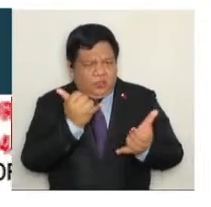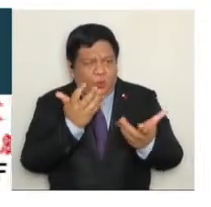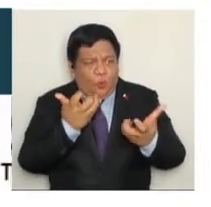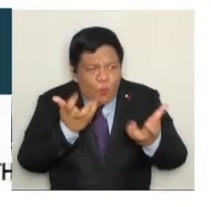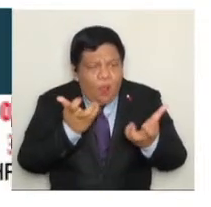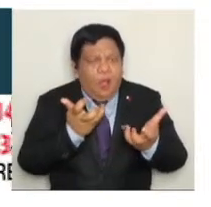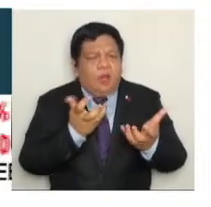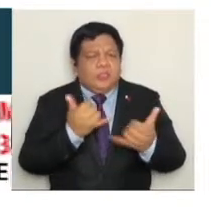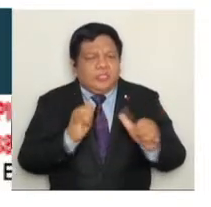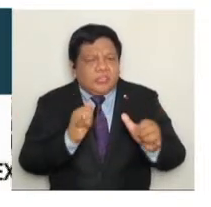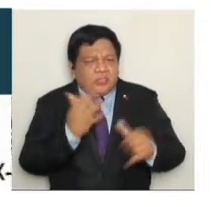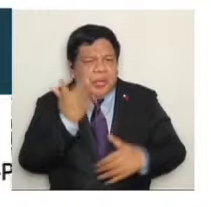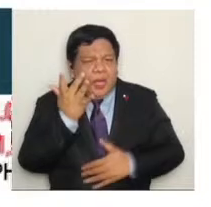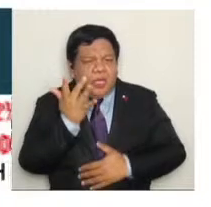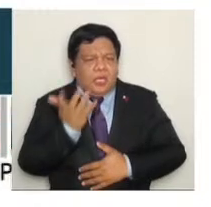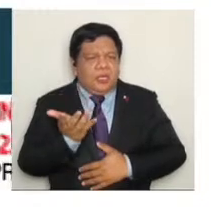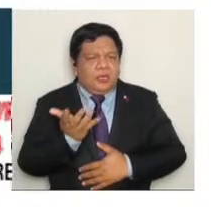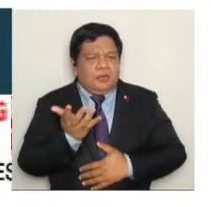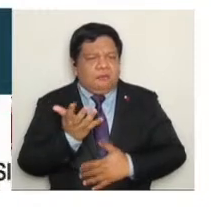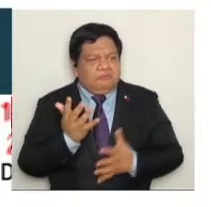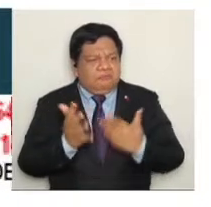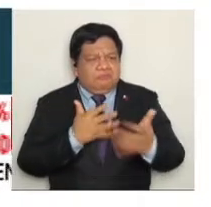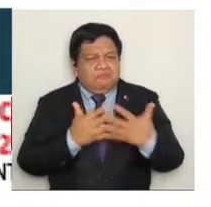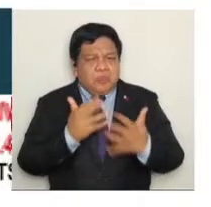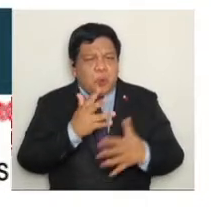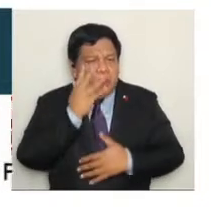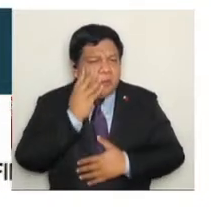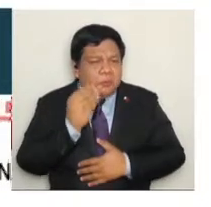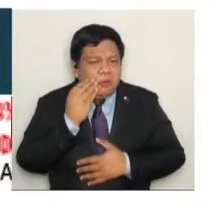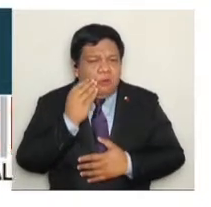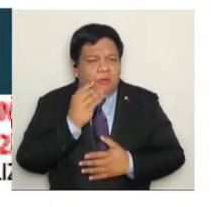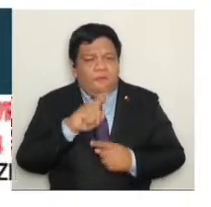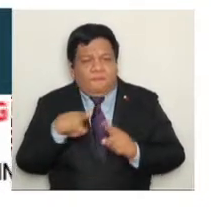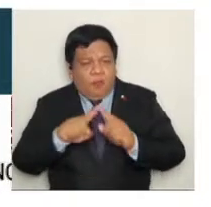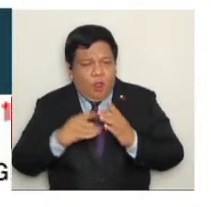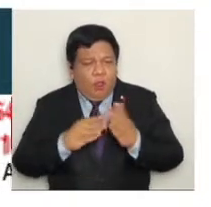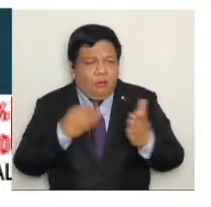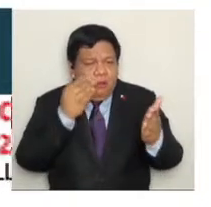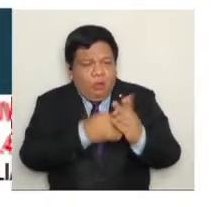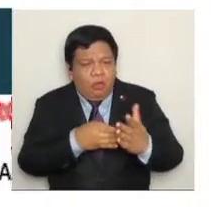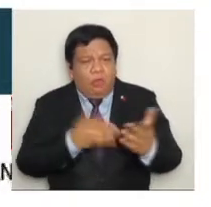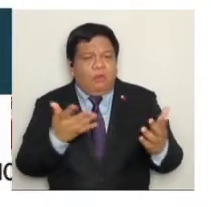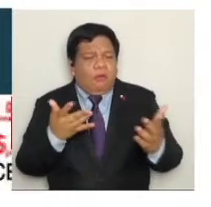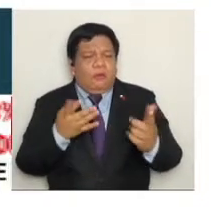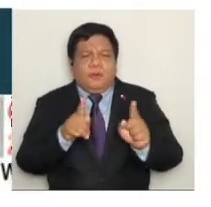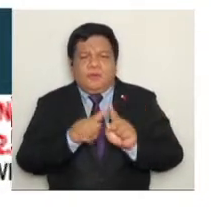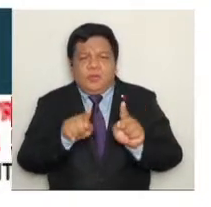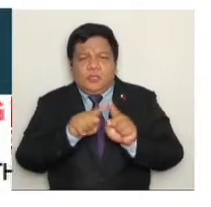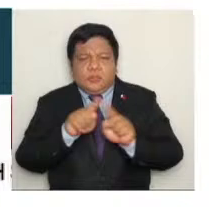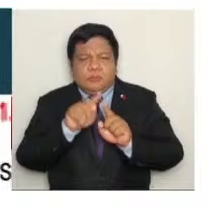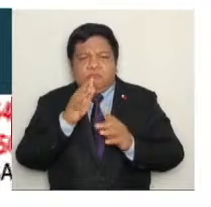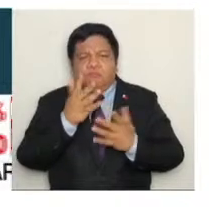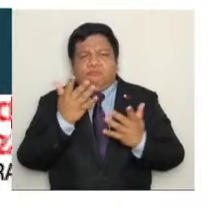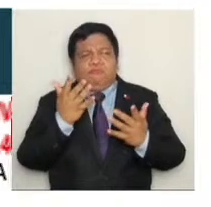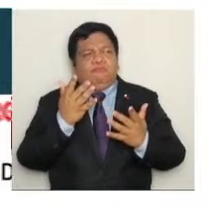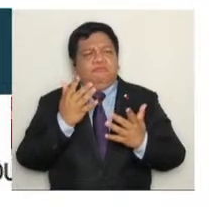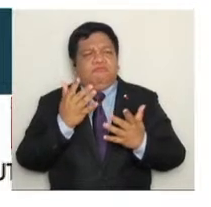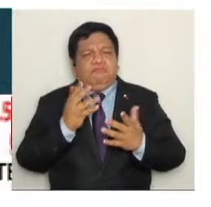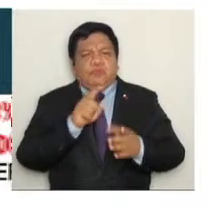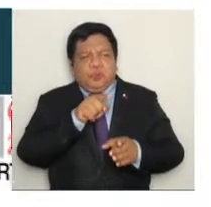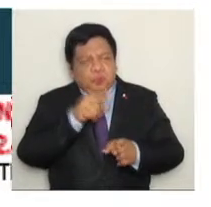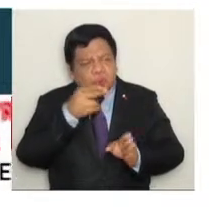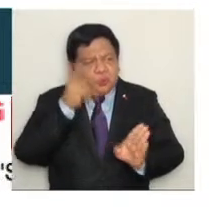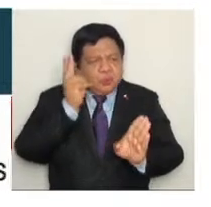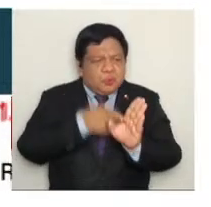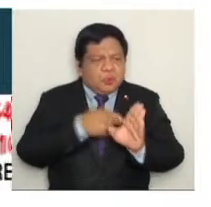despite what has been brought up against you, despite, you know, running and then